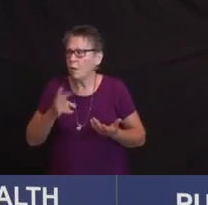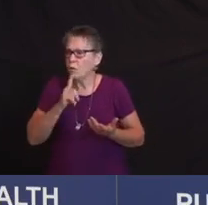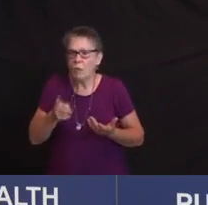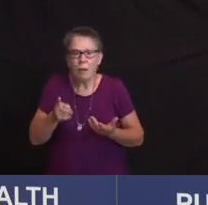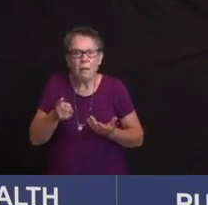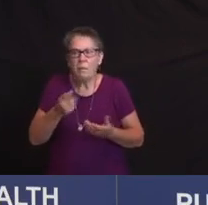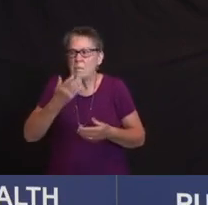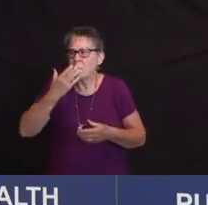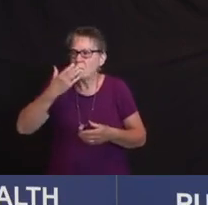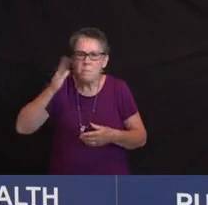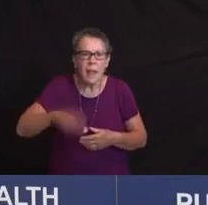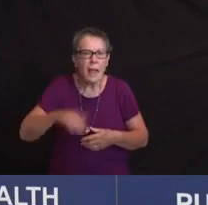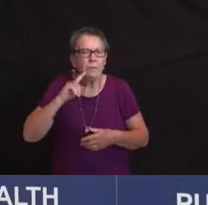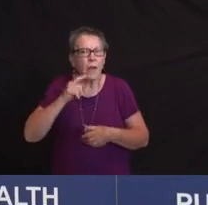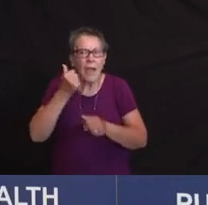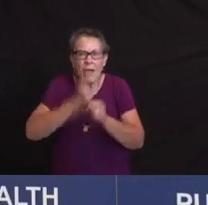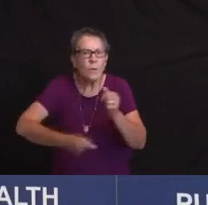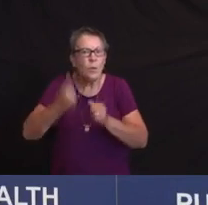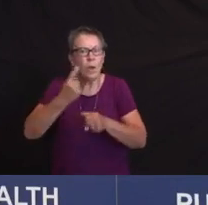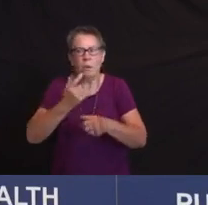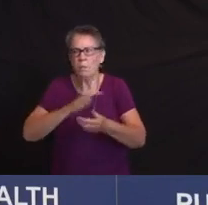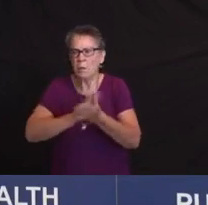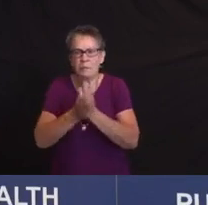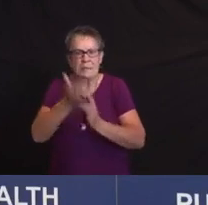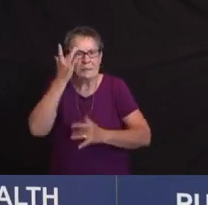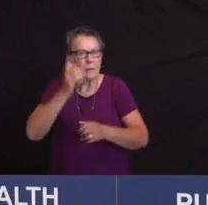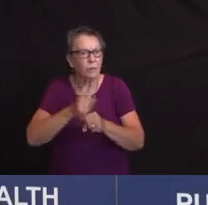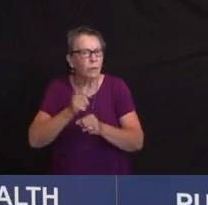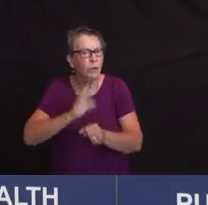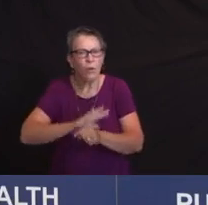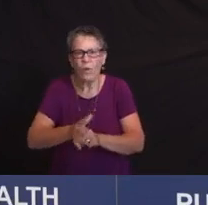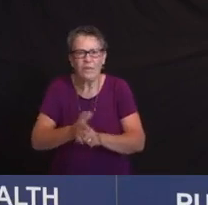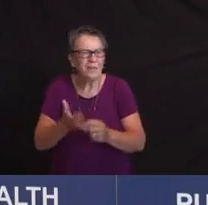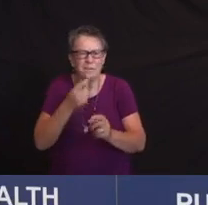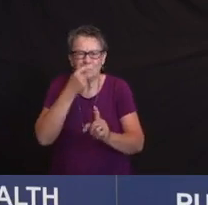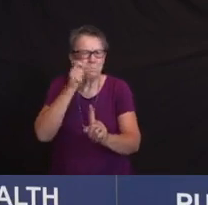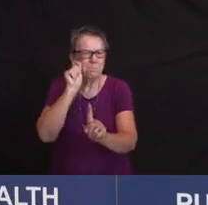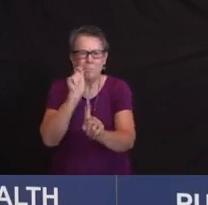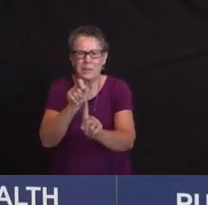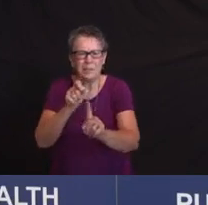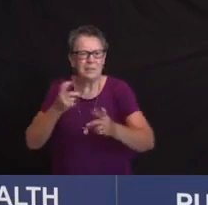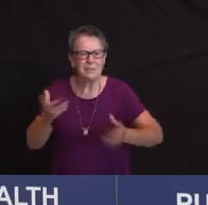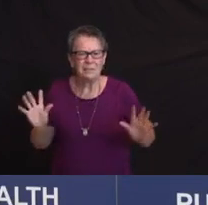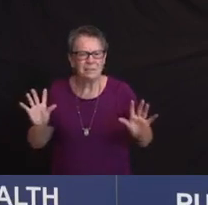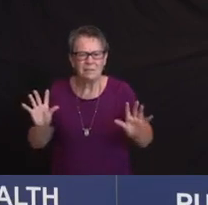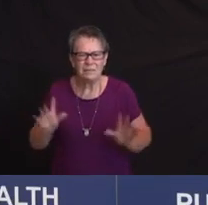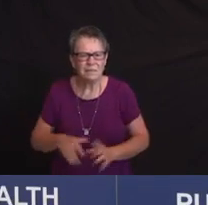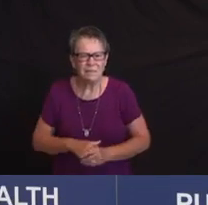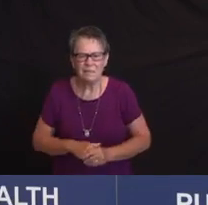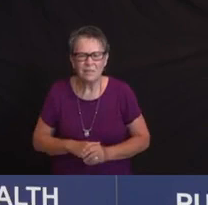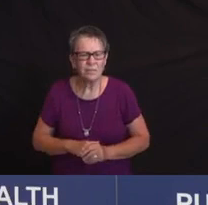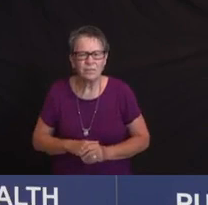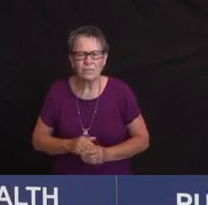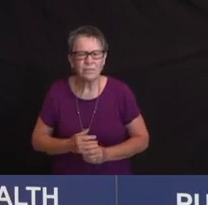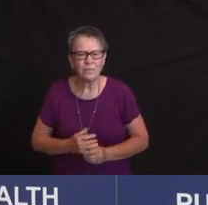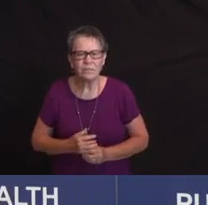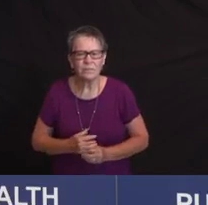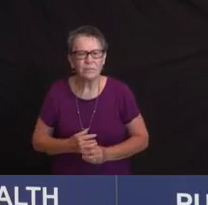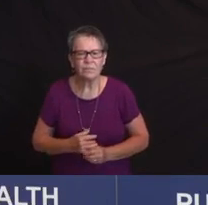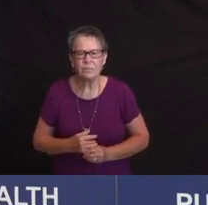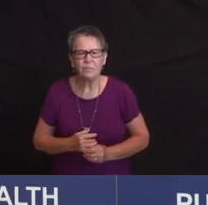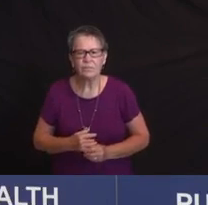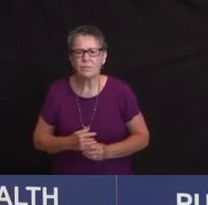we do know is that the vaccines are really effective against hospitalizations. They're also